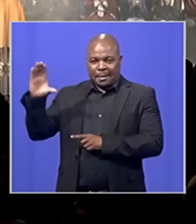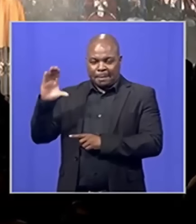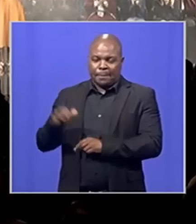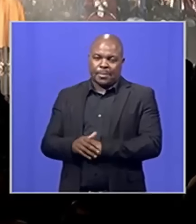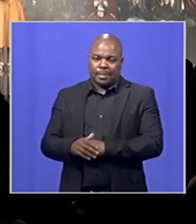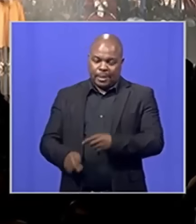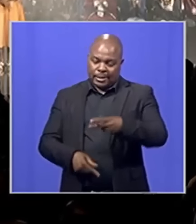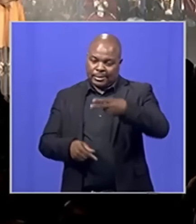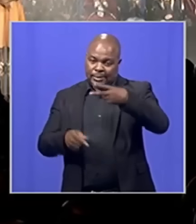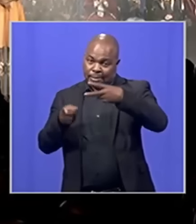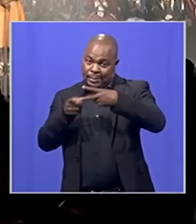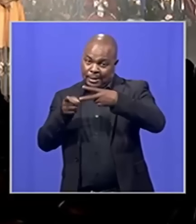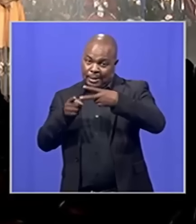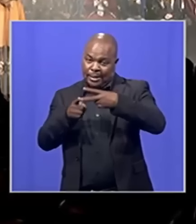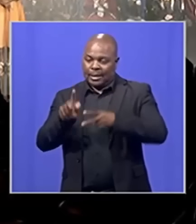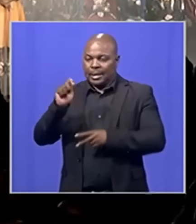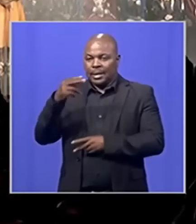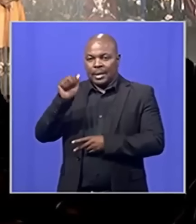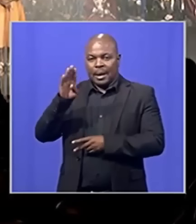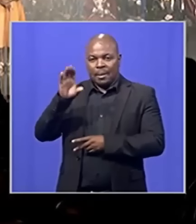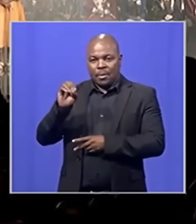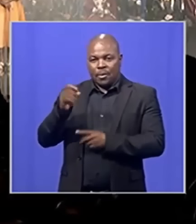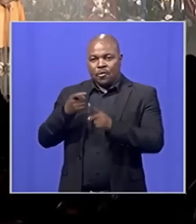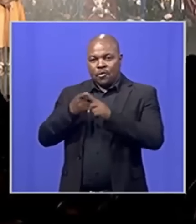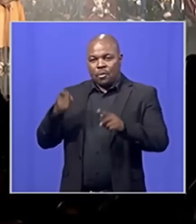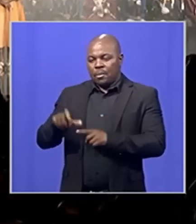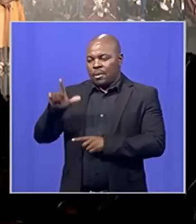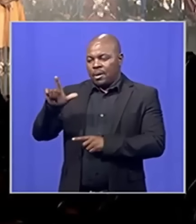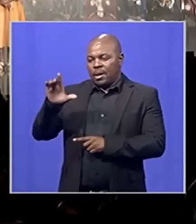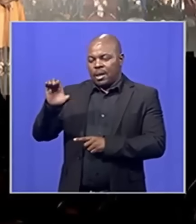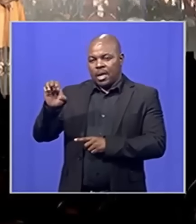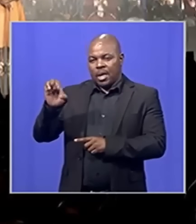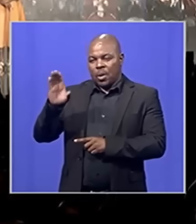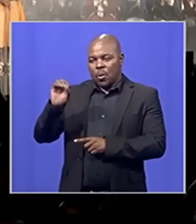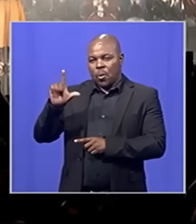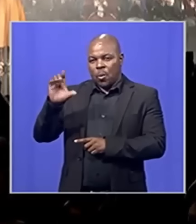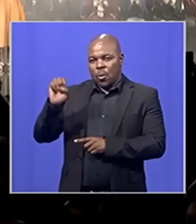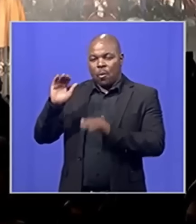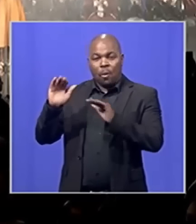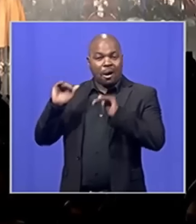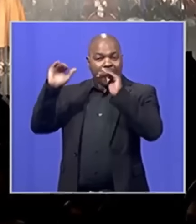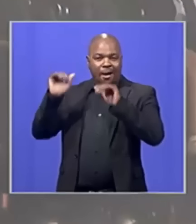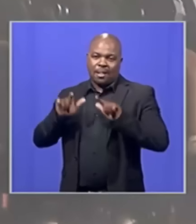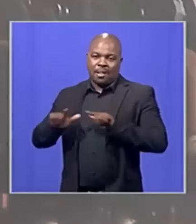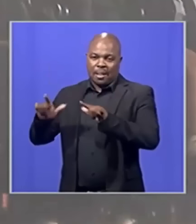In second place, Thabo Matake from Leola High in Limpopo.